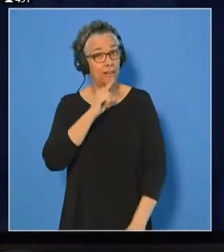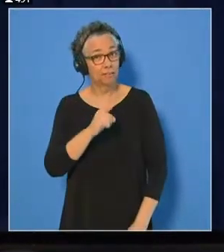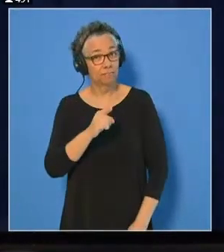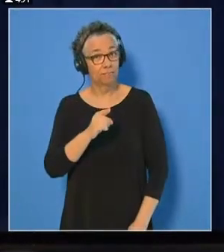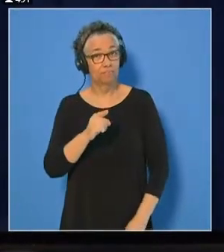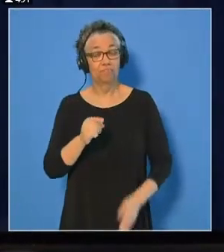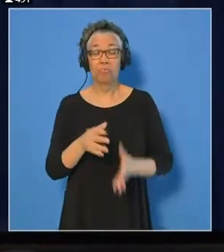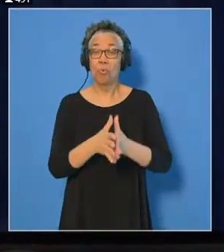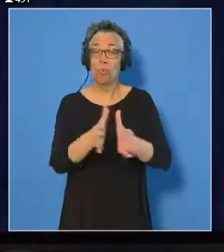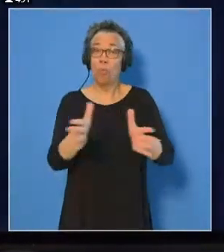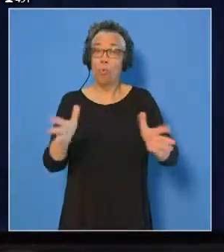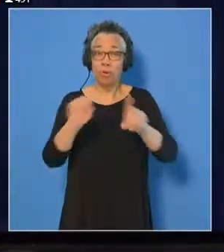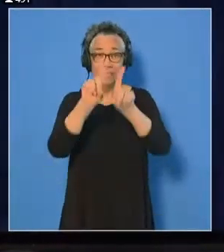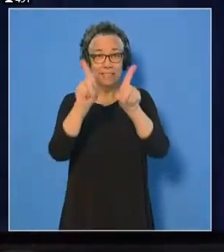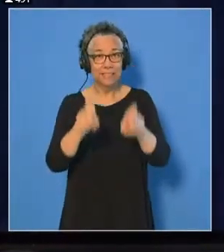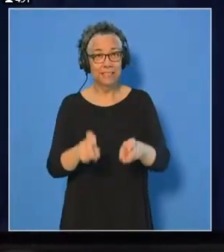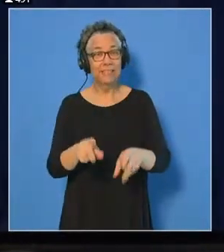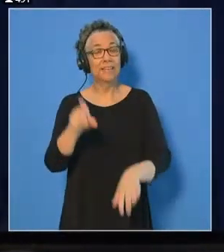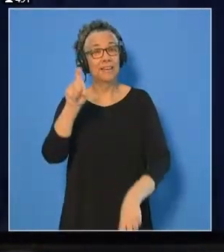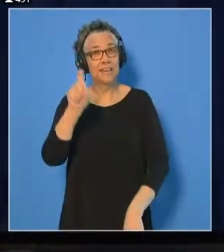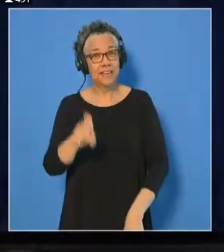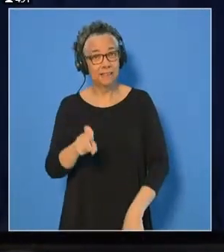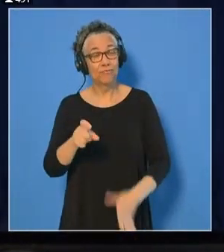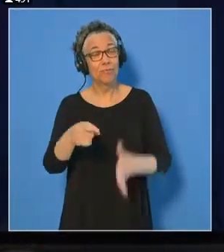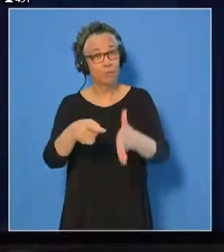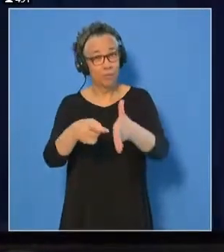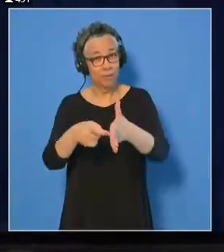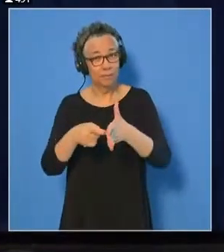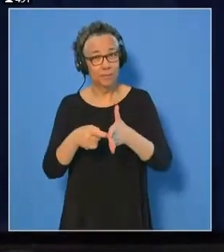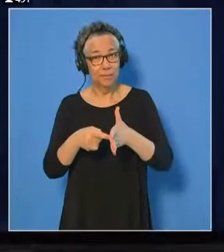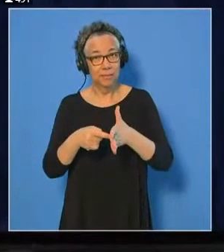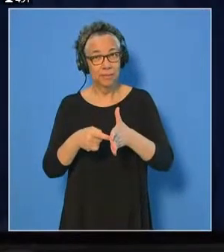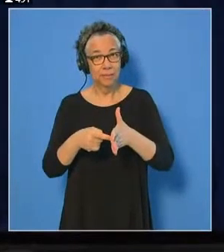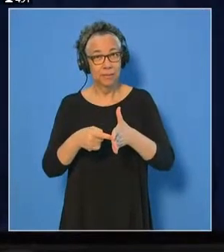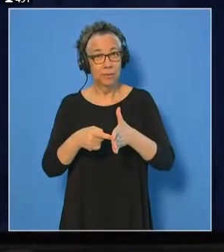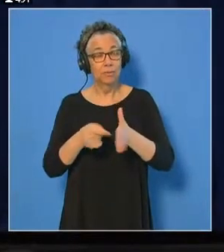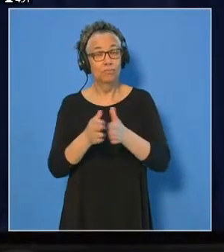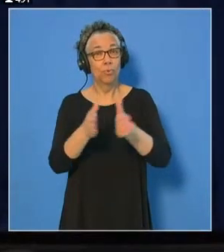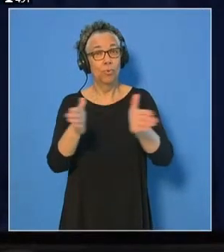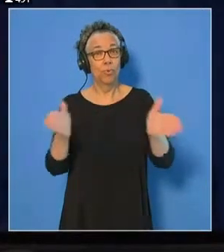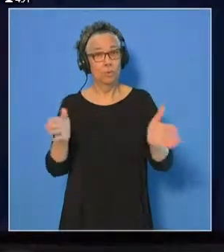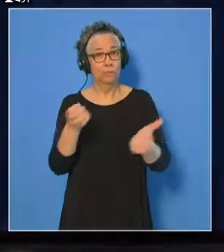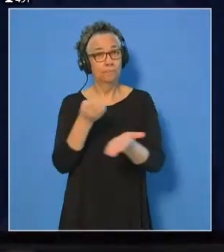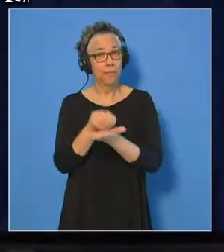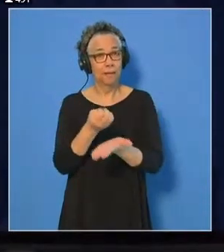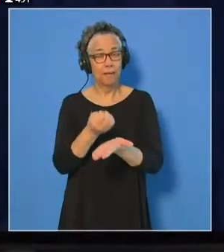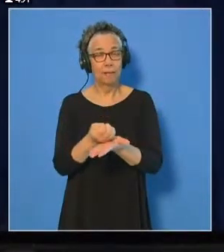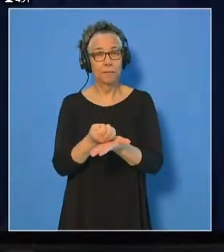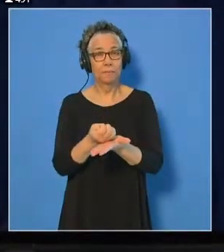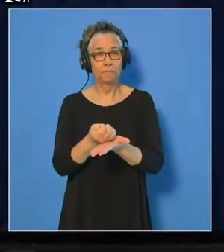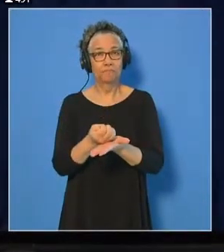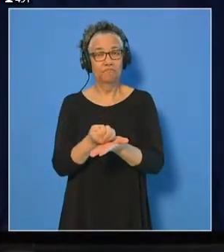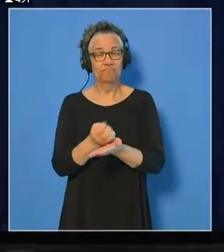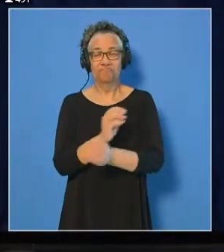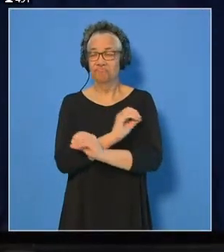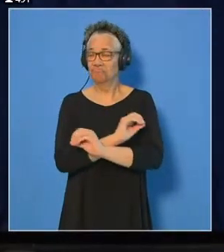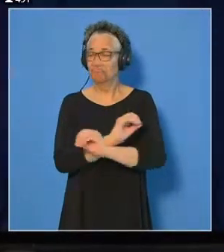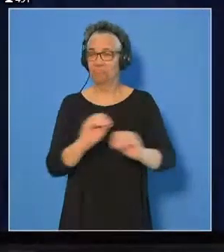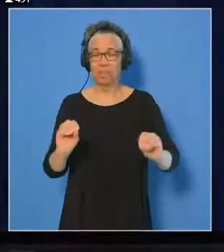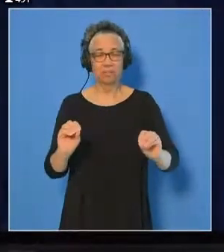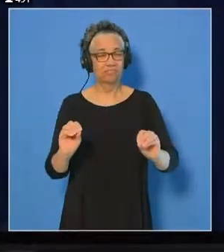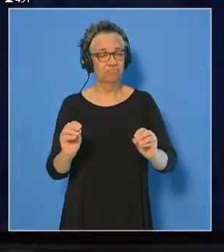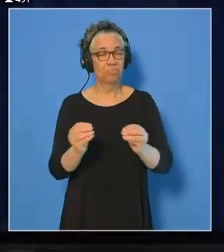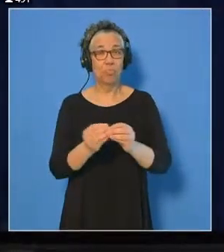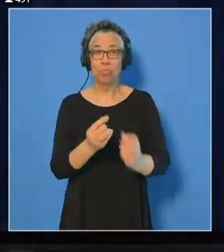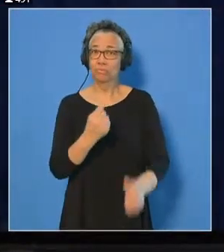widespread testing is a necessary prerequisite to open our economy. So no one is more